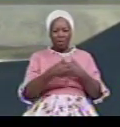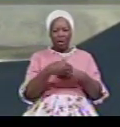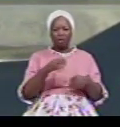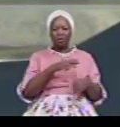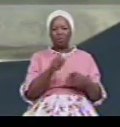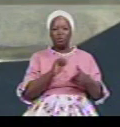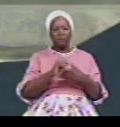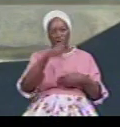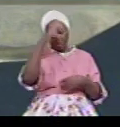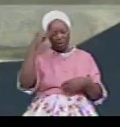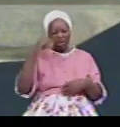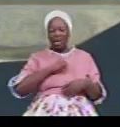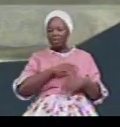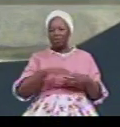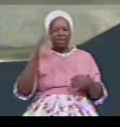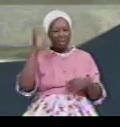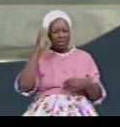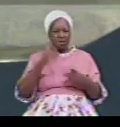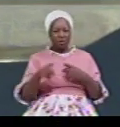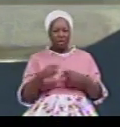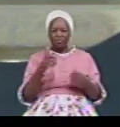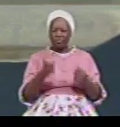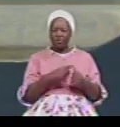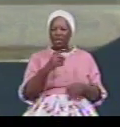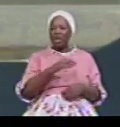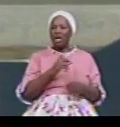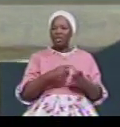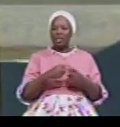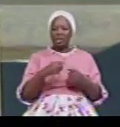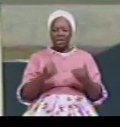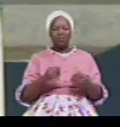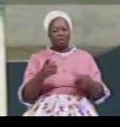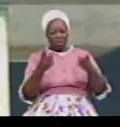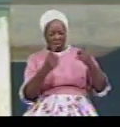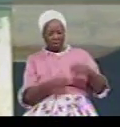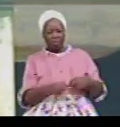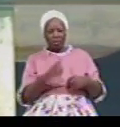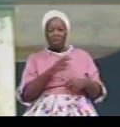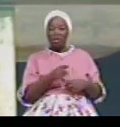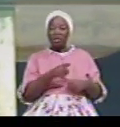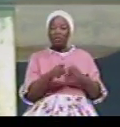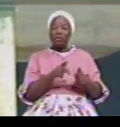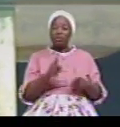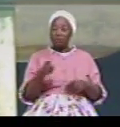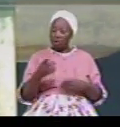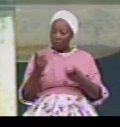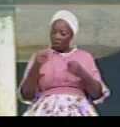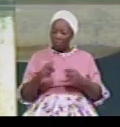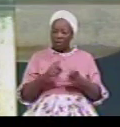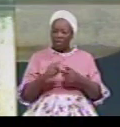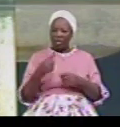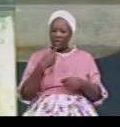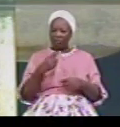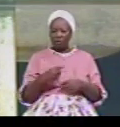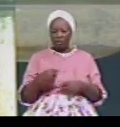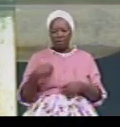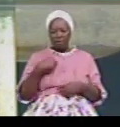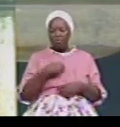their proposal. And now they come, you know, he'll make you rich. He'll uplift